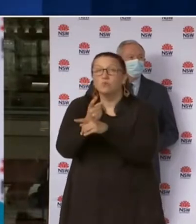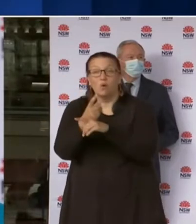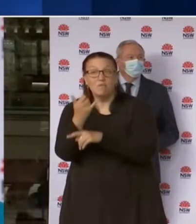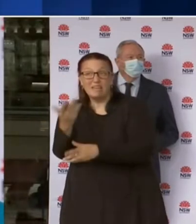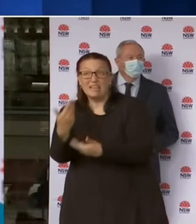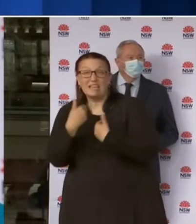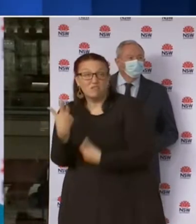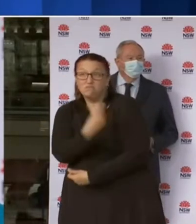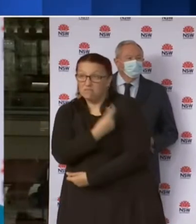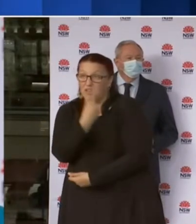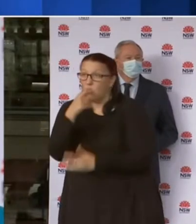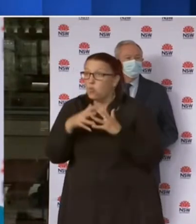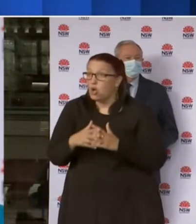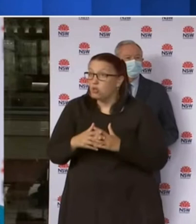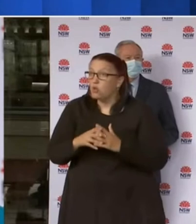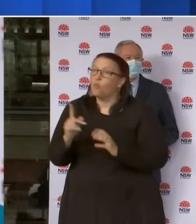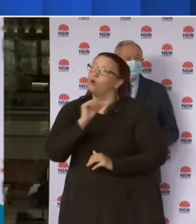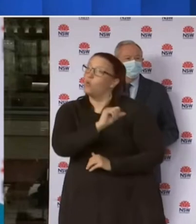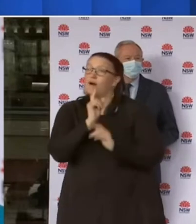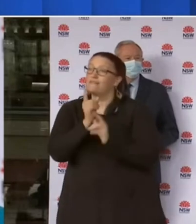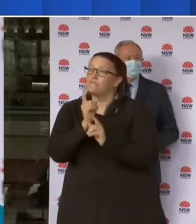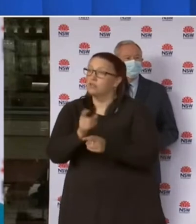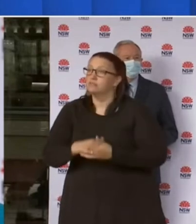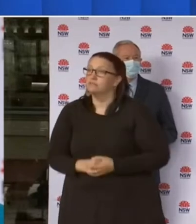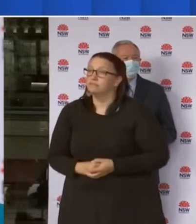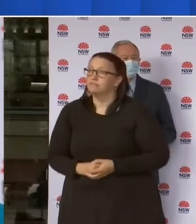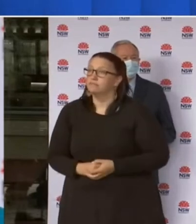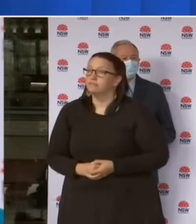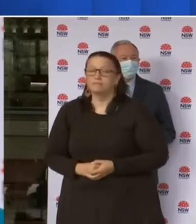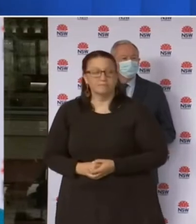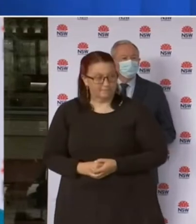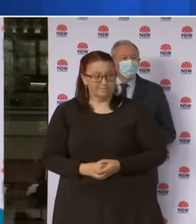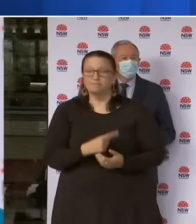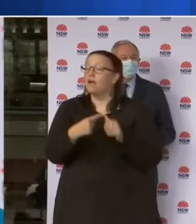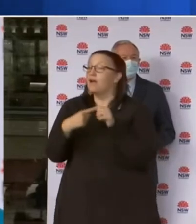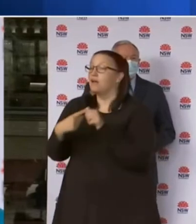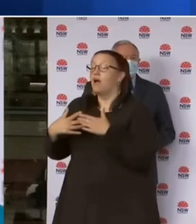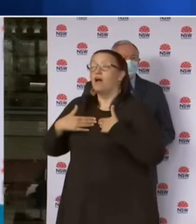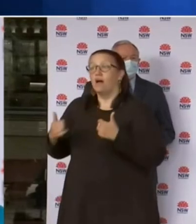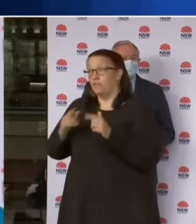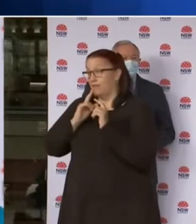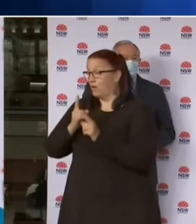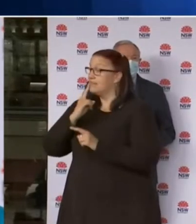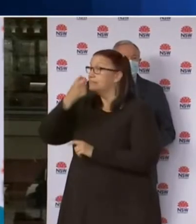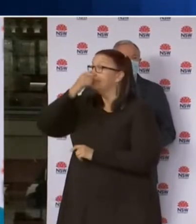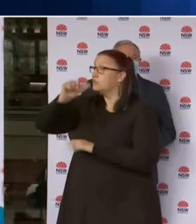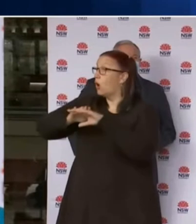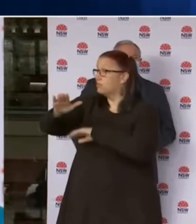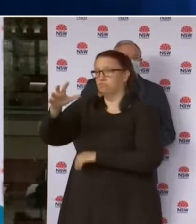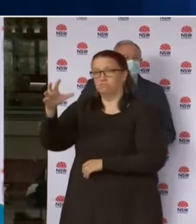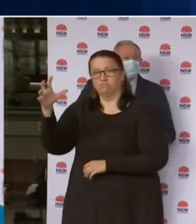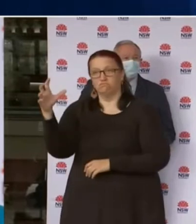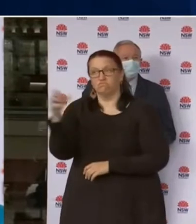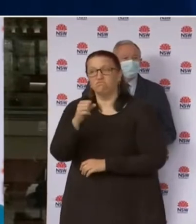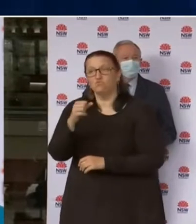obviously the health advice suggests that if you're over 60 you should get the AstraZeneca no questions asked but obviously if you're 40 years